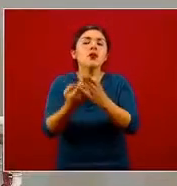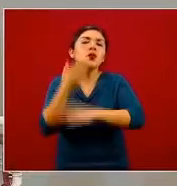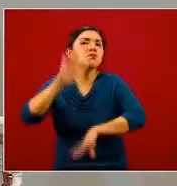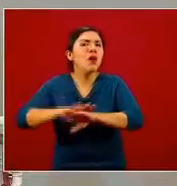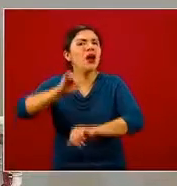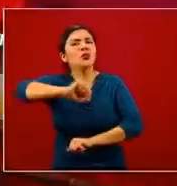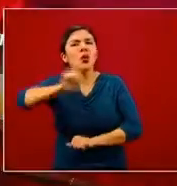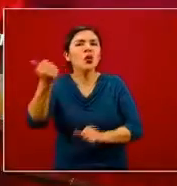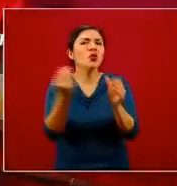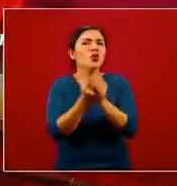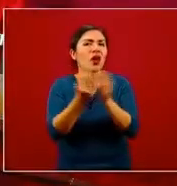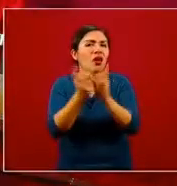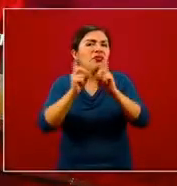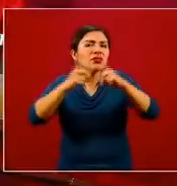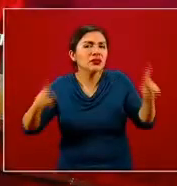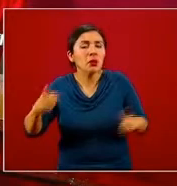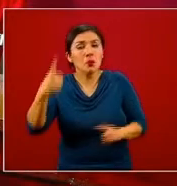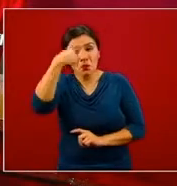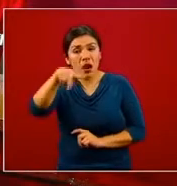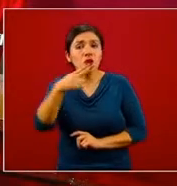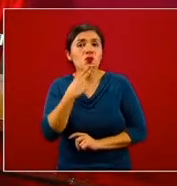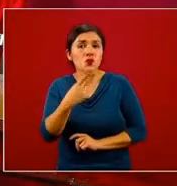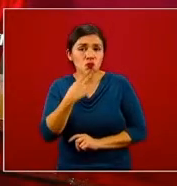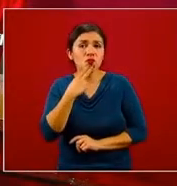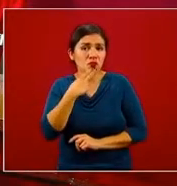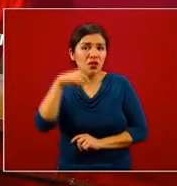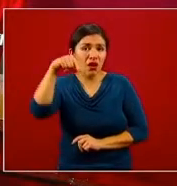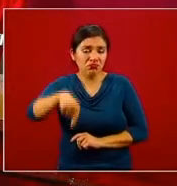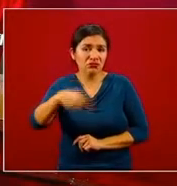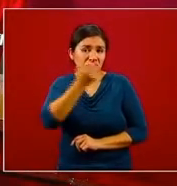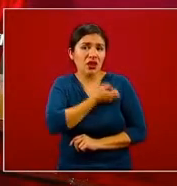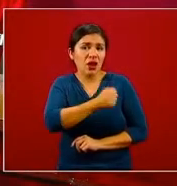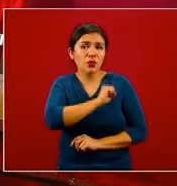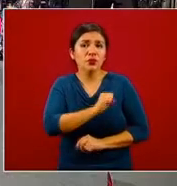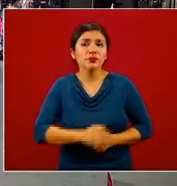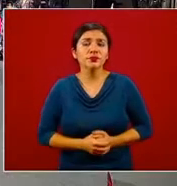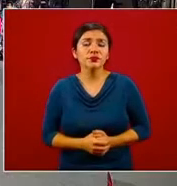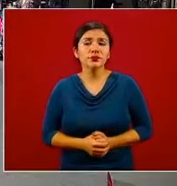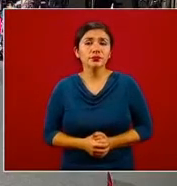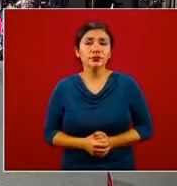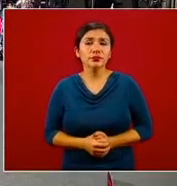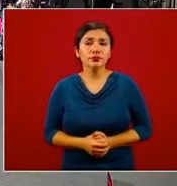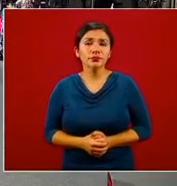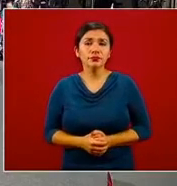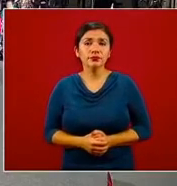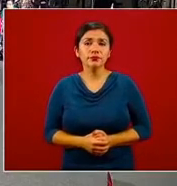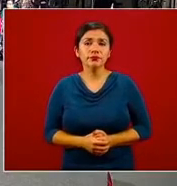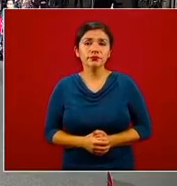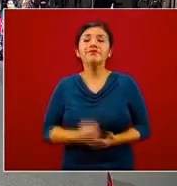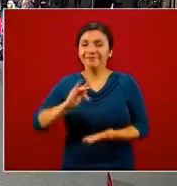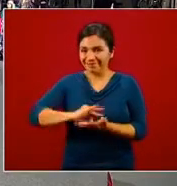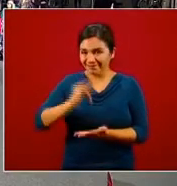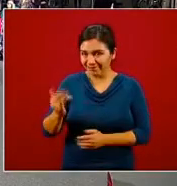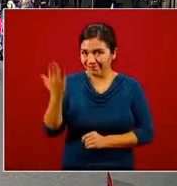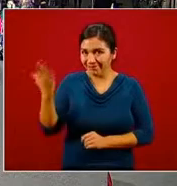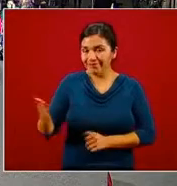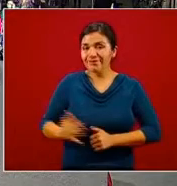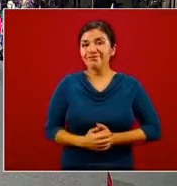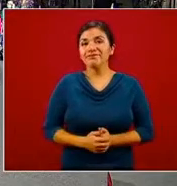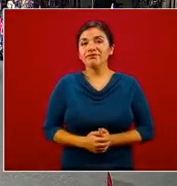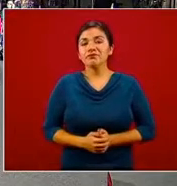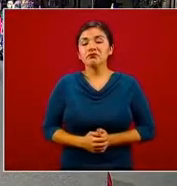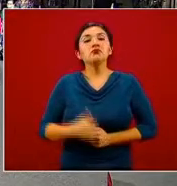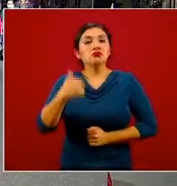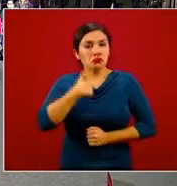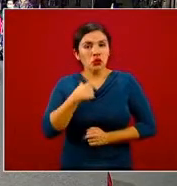series of national industries that will save lives. So because based on this, we will be able to come up